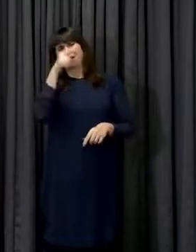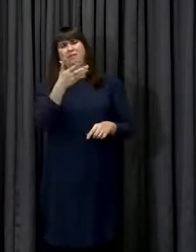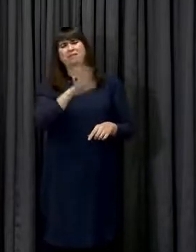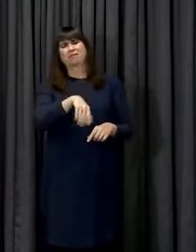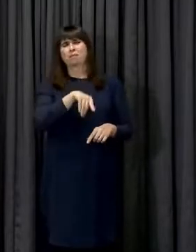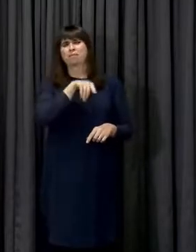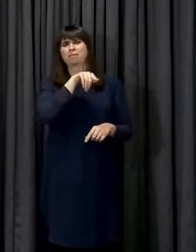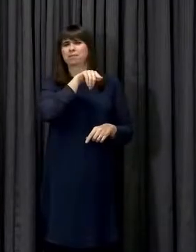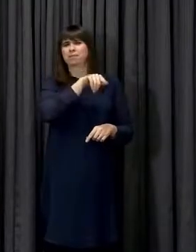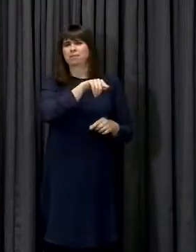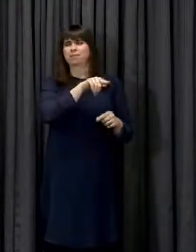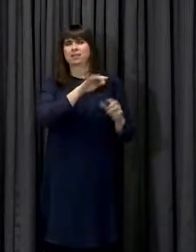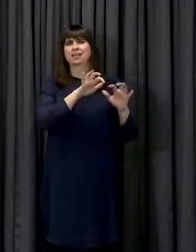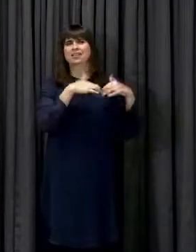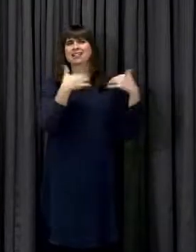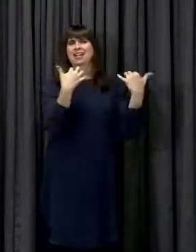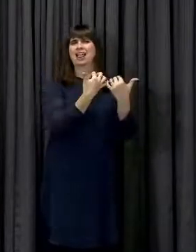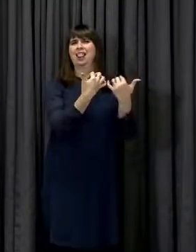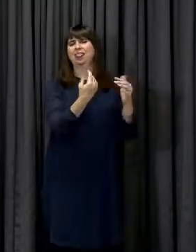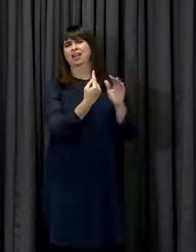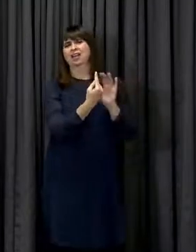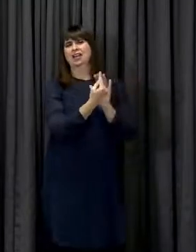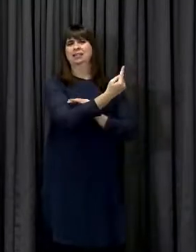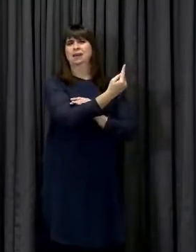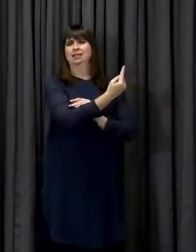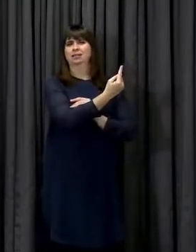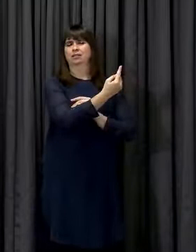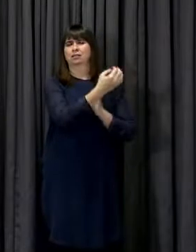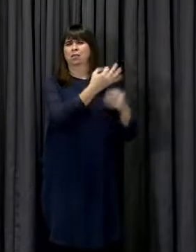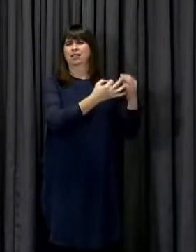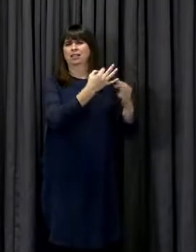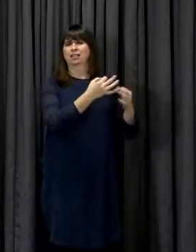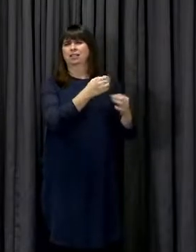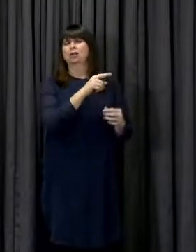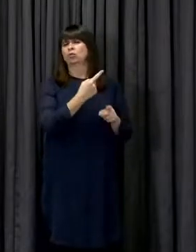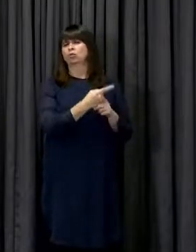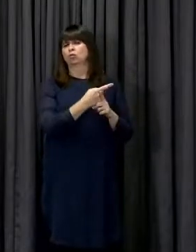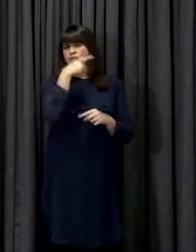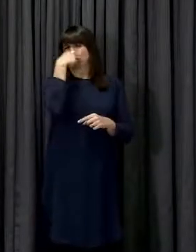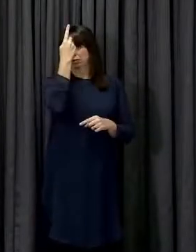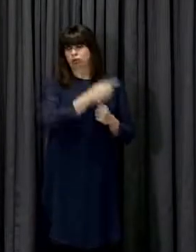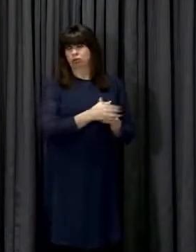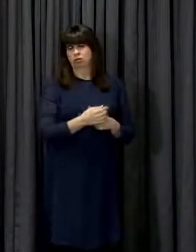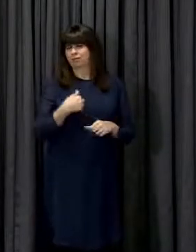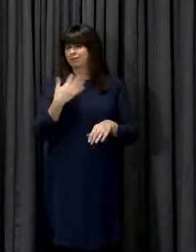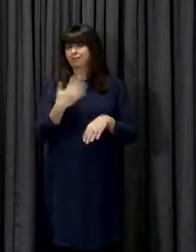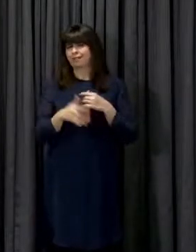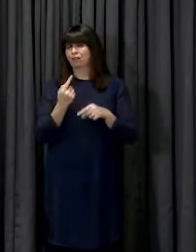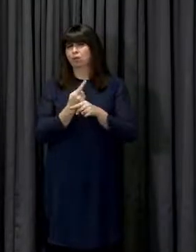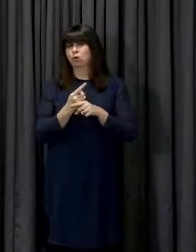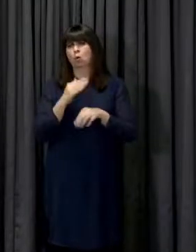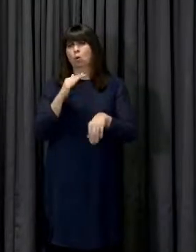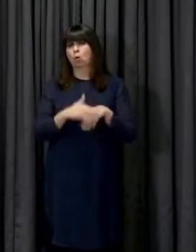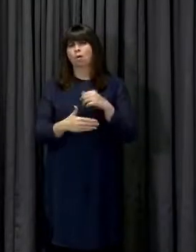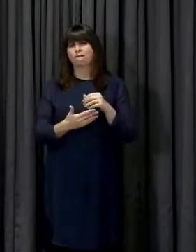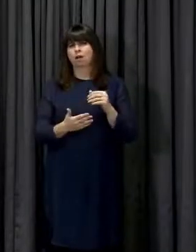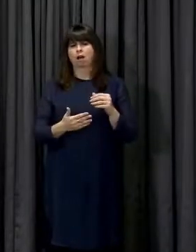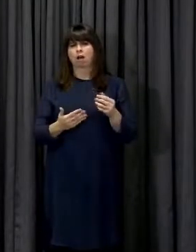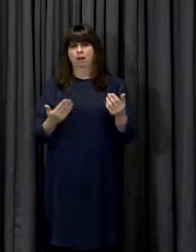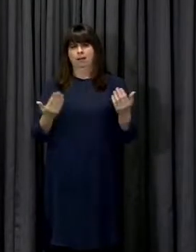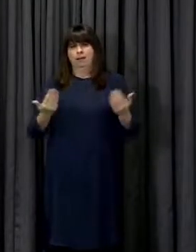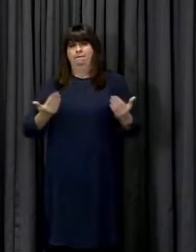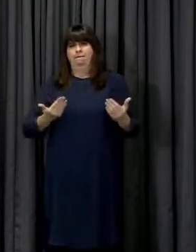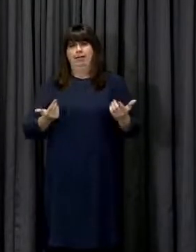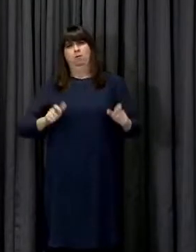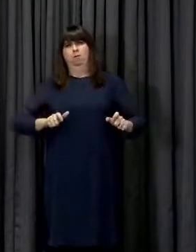independent member of the Cynhadledd or a source close to that person. It is absolute rubbish. We are not considering a curfew this evening.